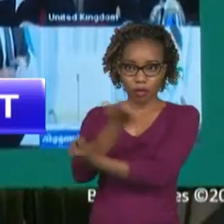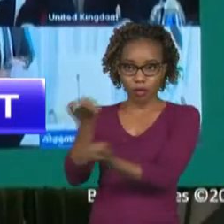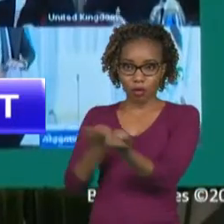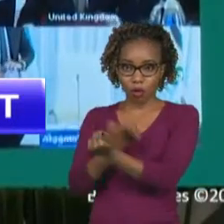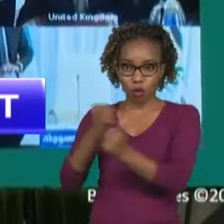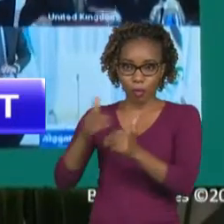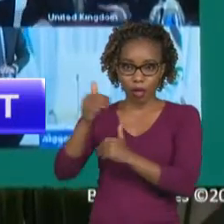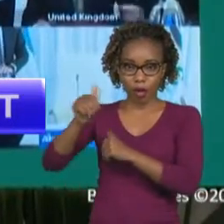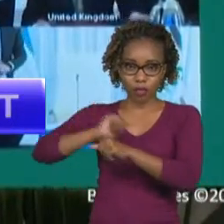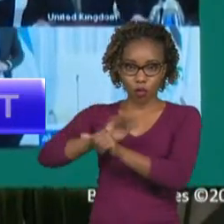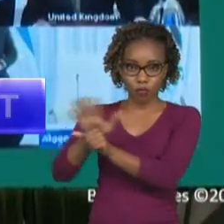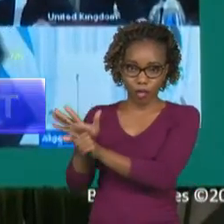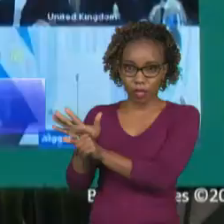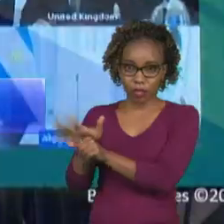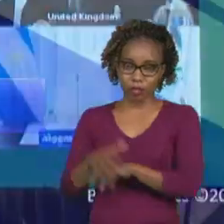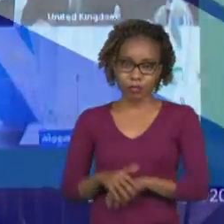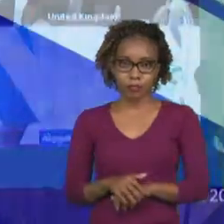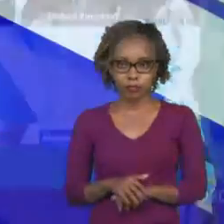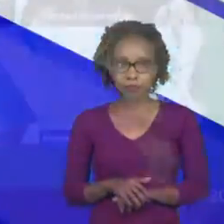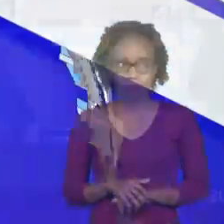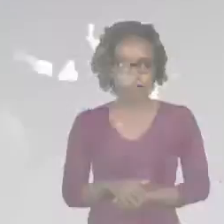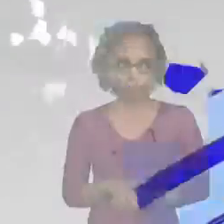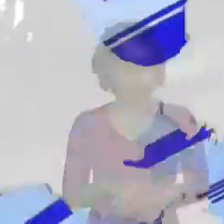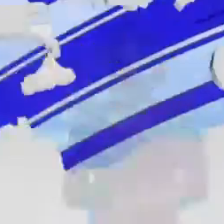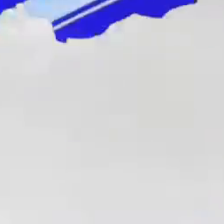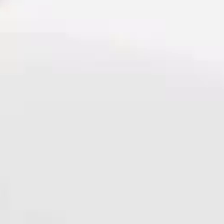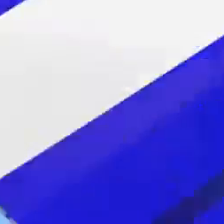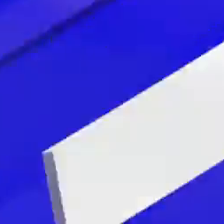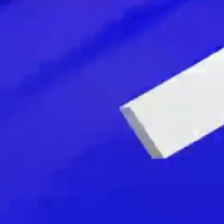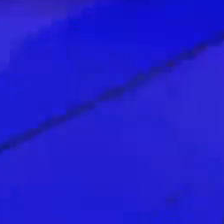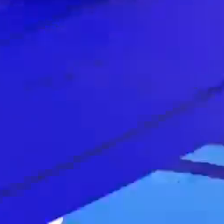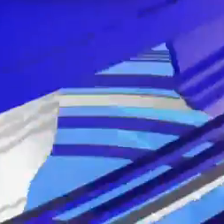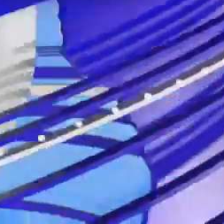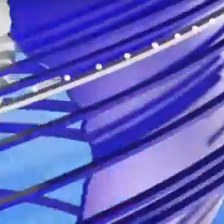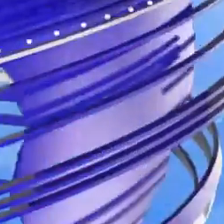the coronavirus pandemic crisis.